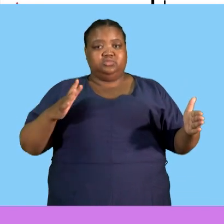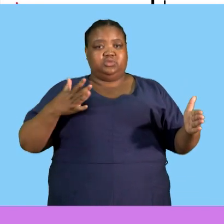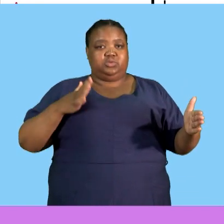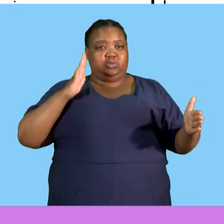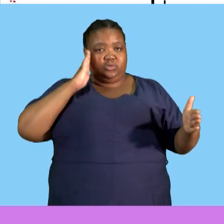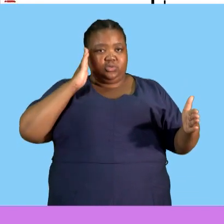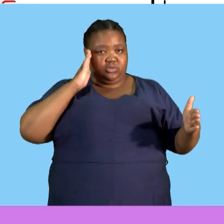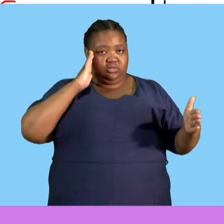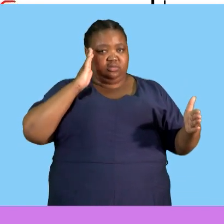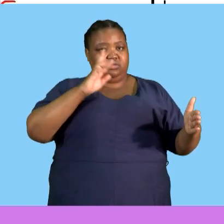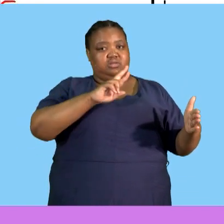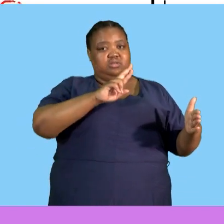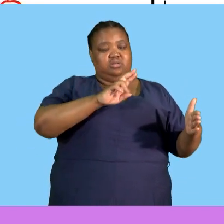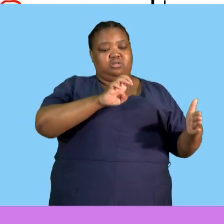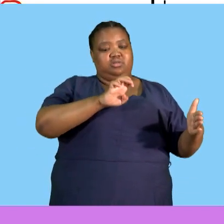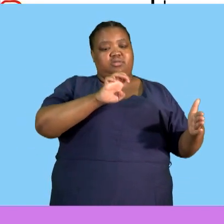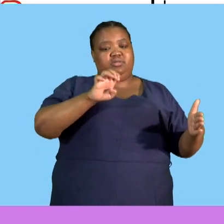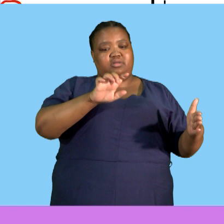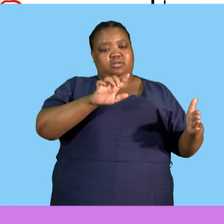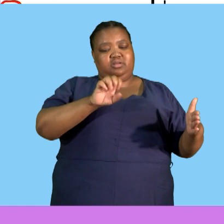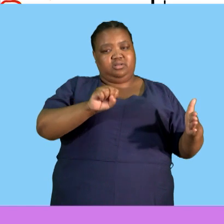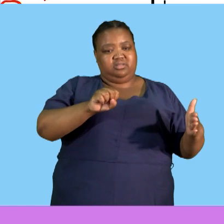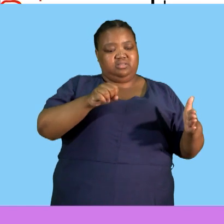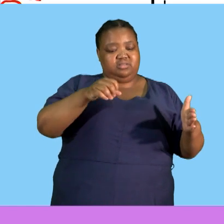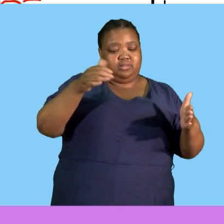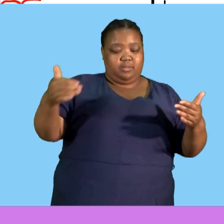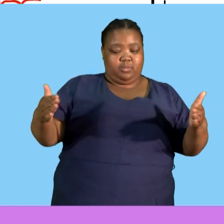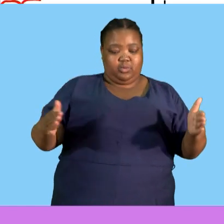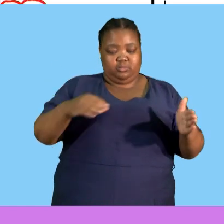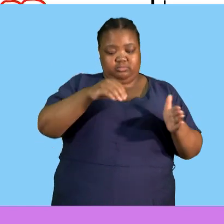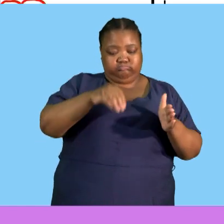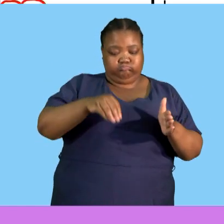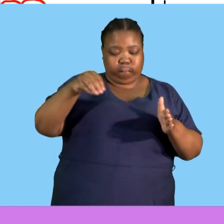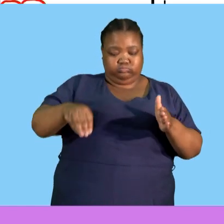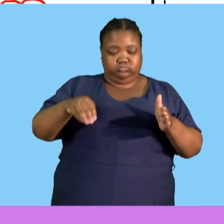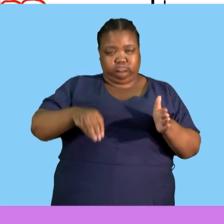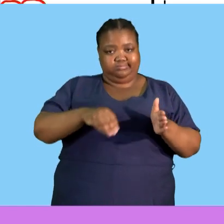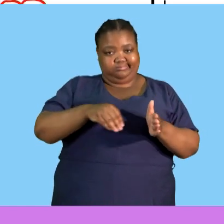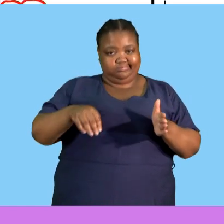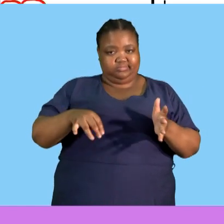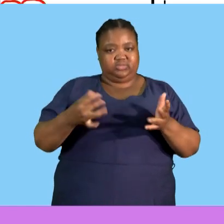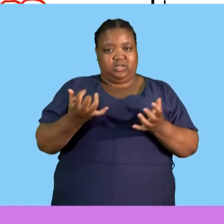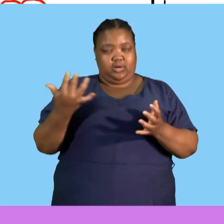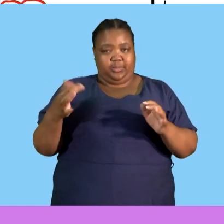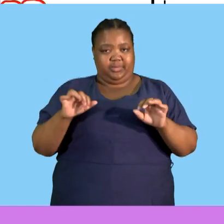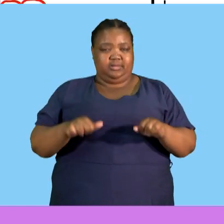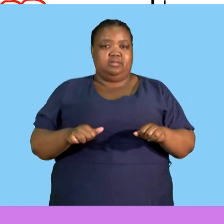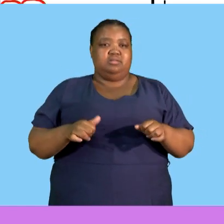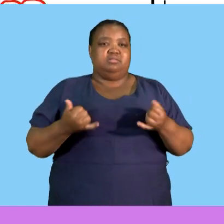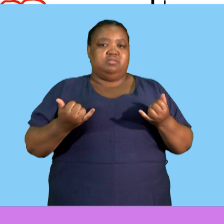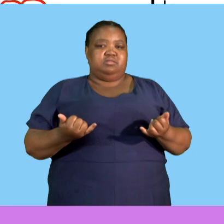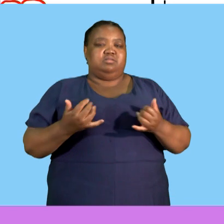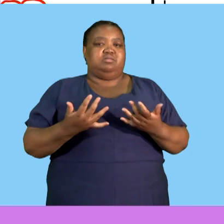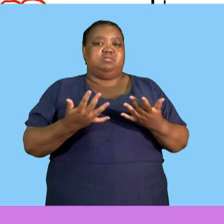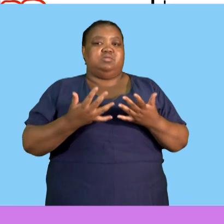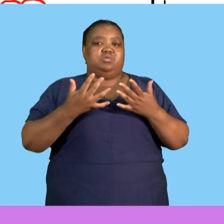many of these cylindrical reels will fit in here. Can we see? So we need what then? We